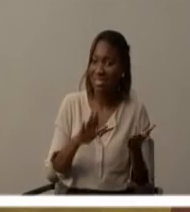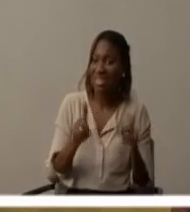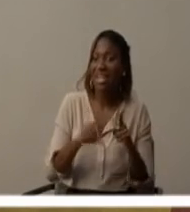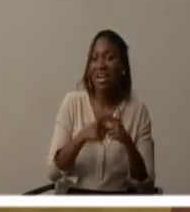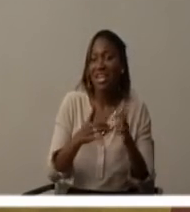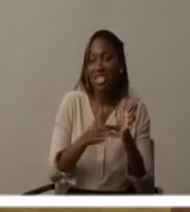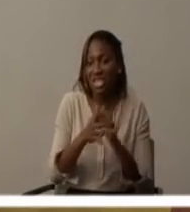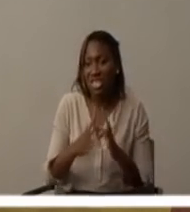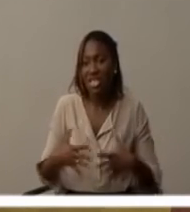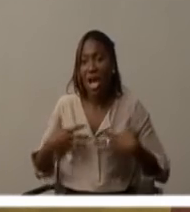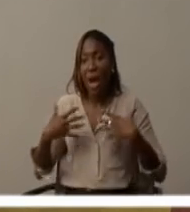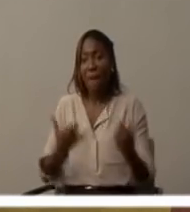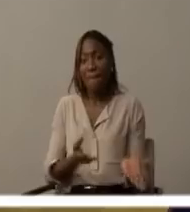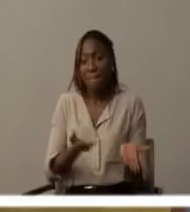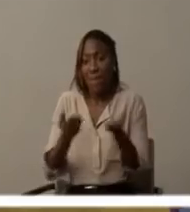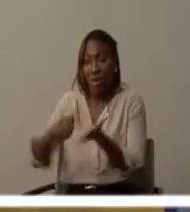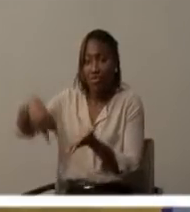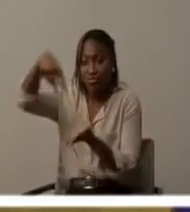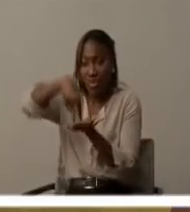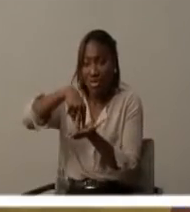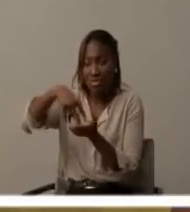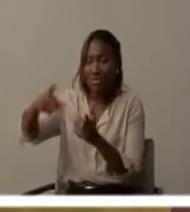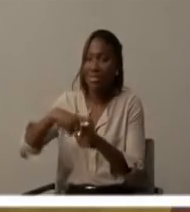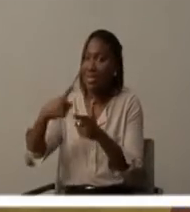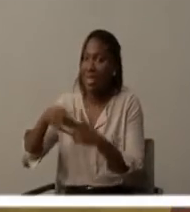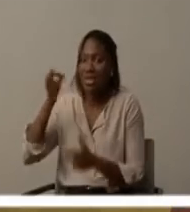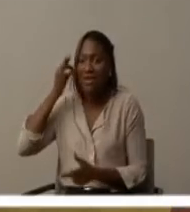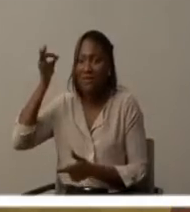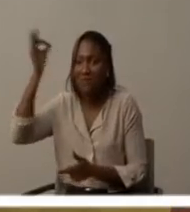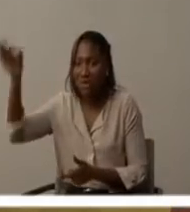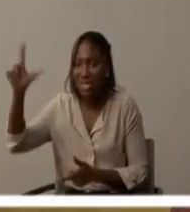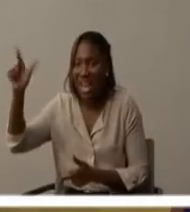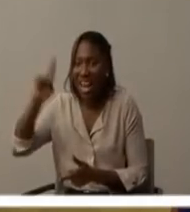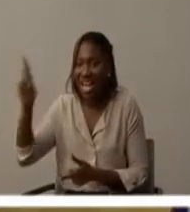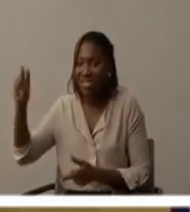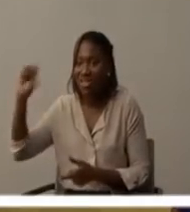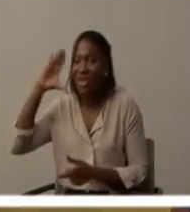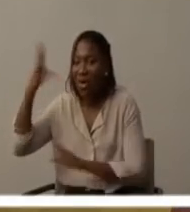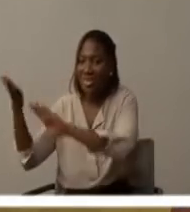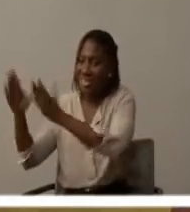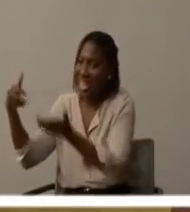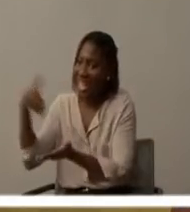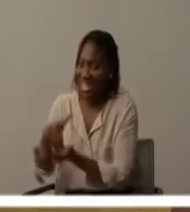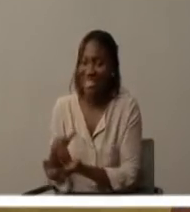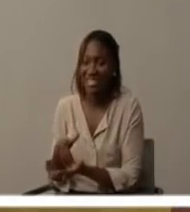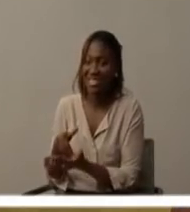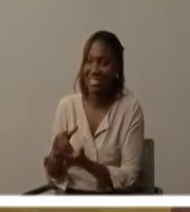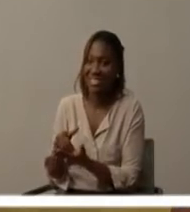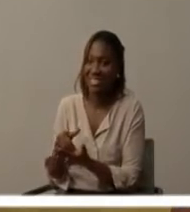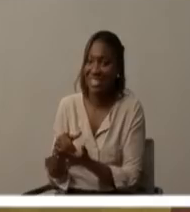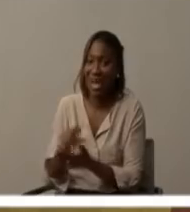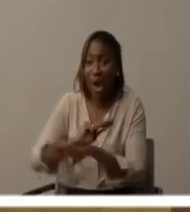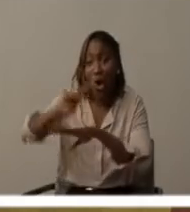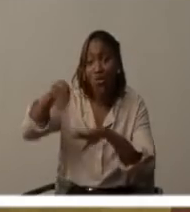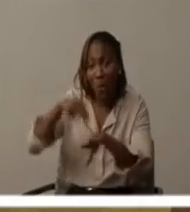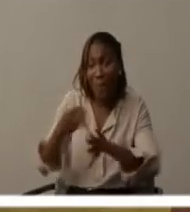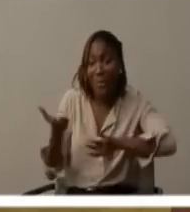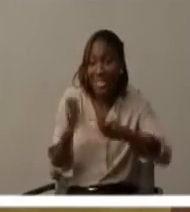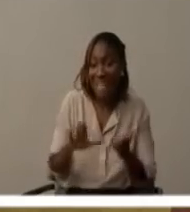brings him back to life only for him to die again. Poor Lazarus. Dying once is traumatic enough. Dying